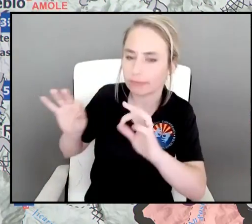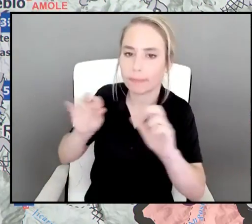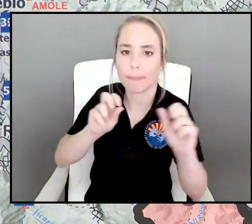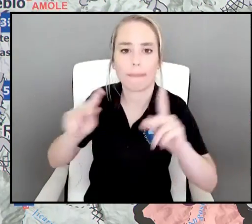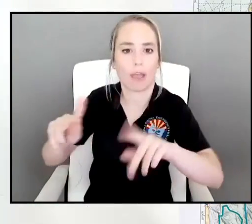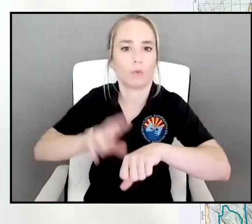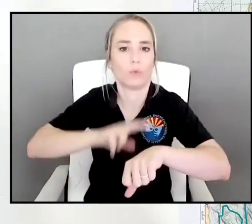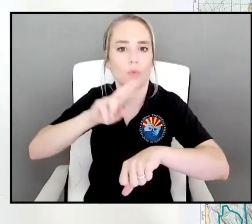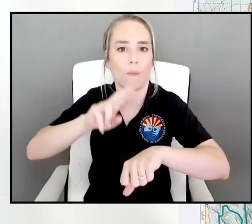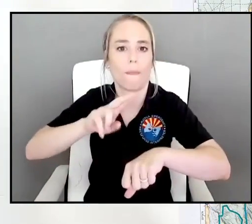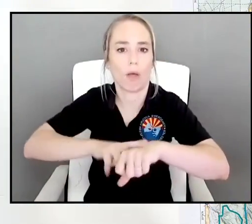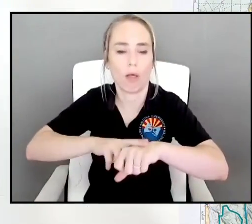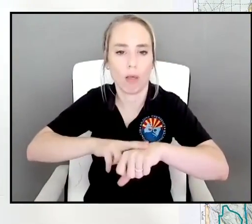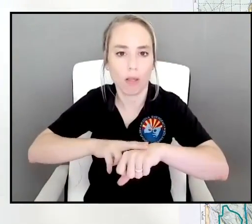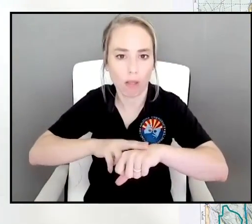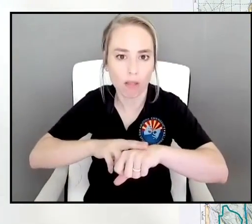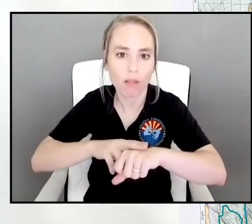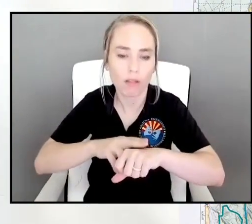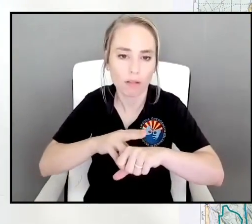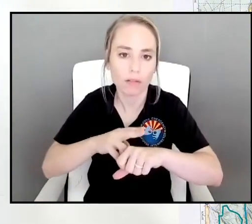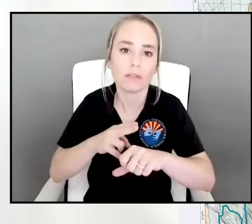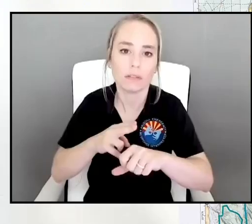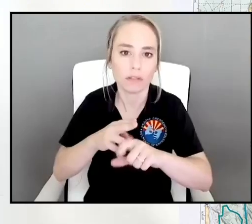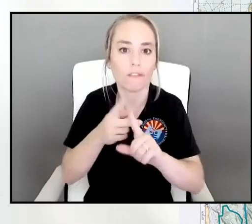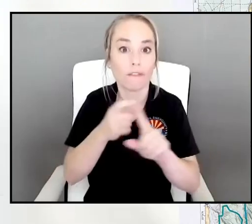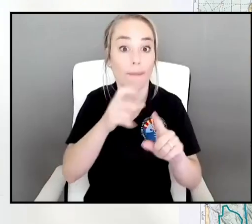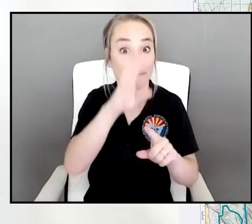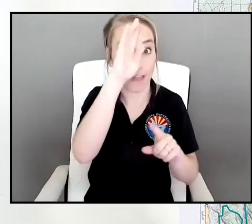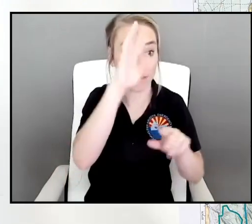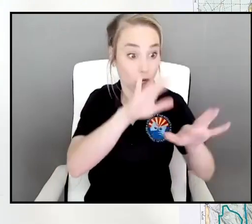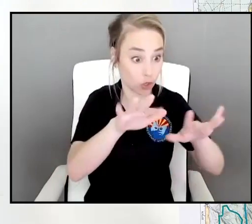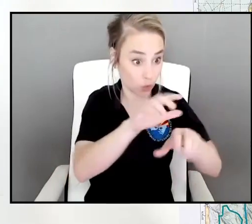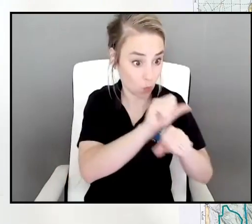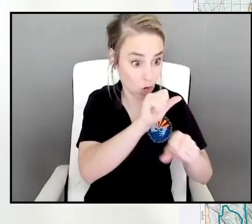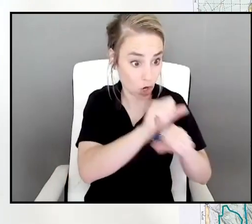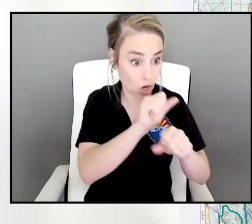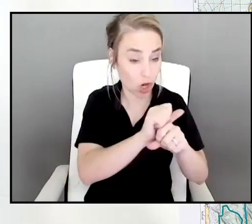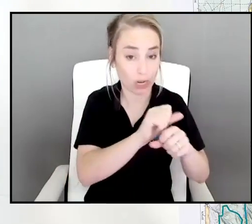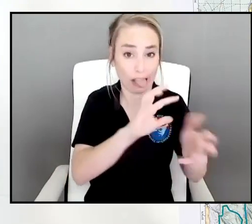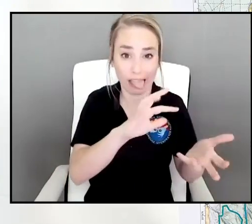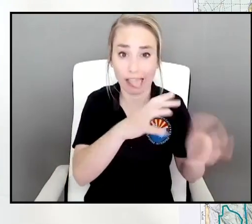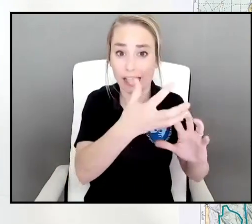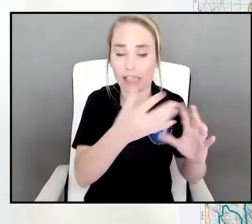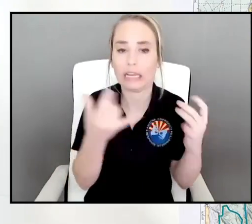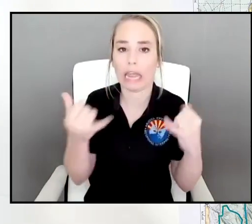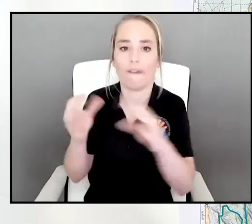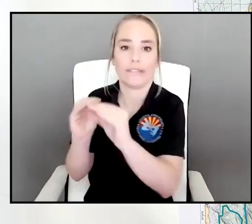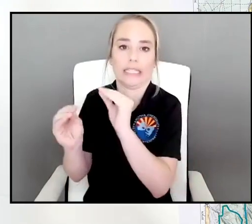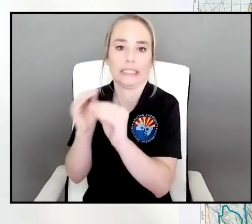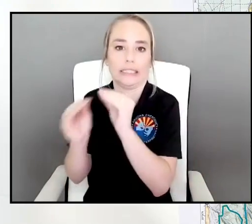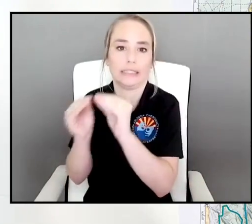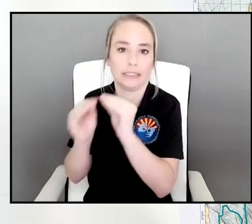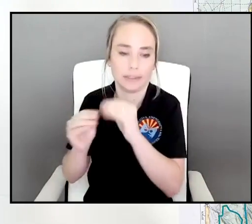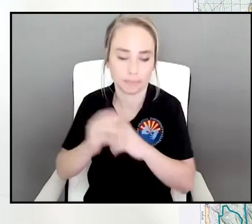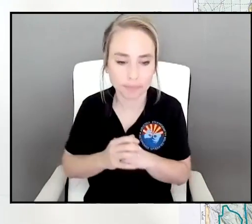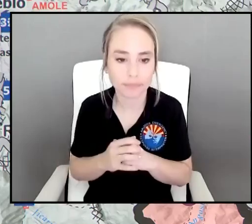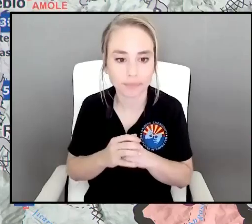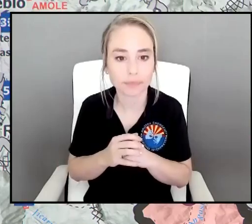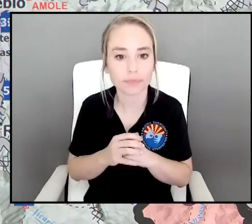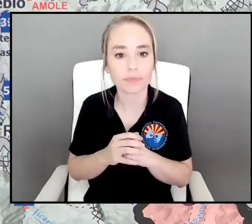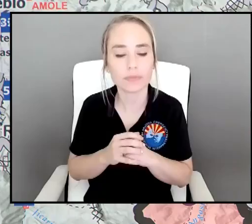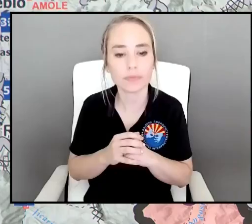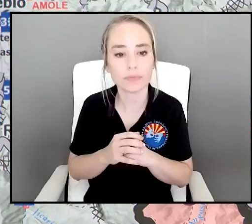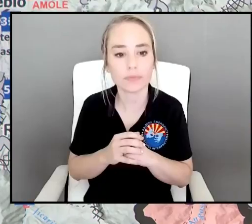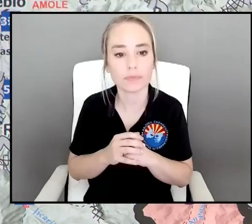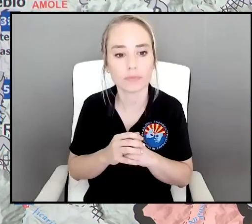was tore up from the suppression repair, or from the suppression activities from the fire. So with that,